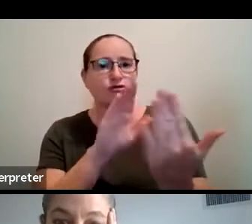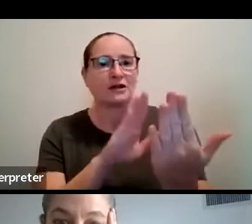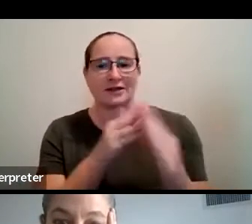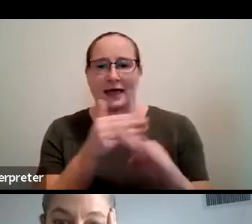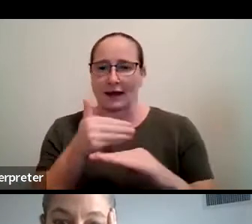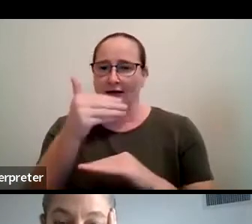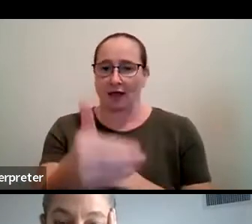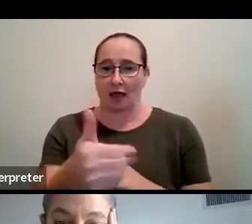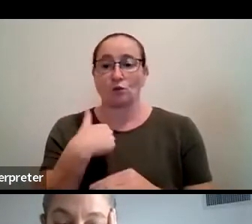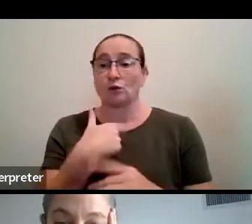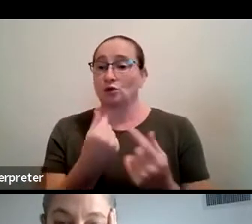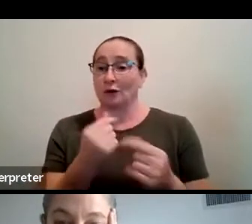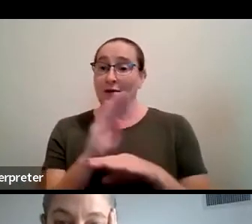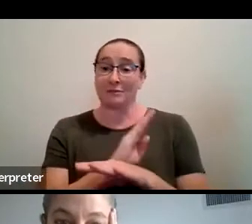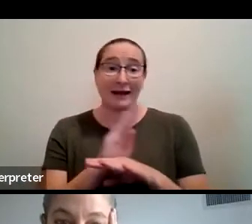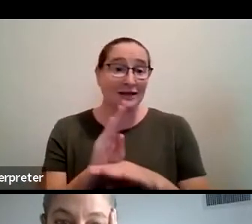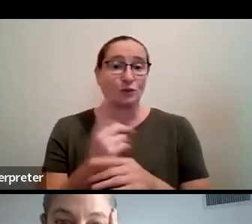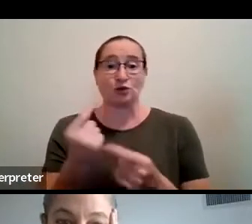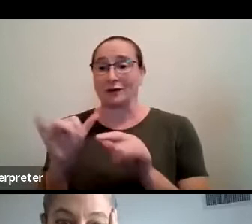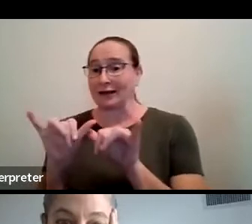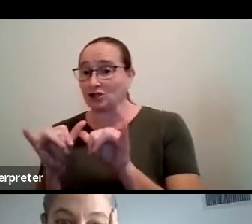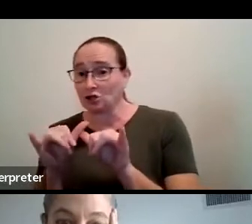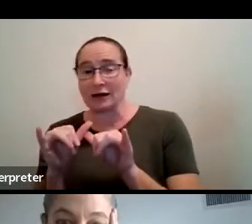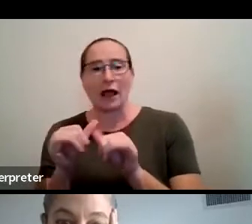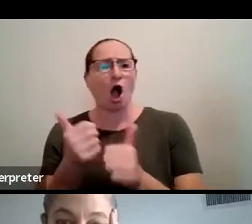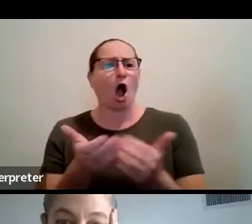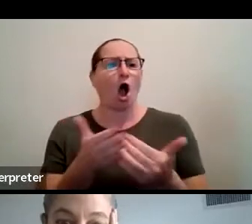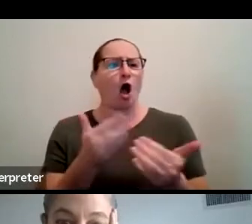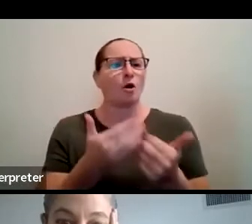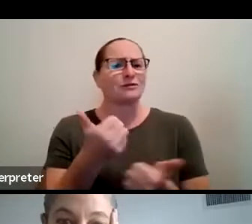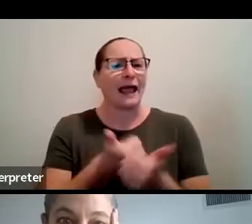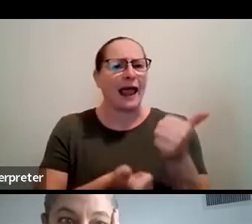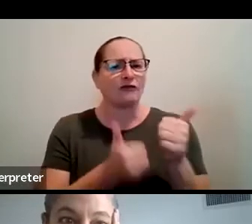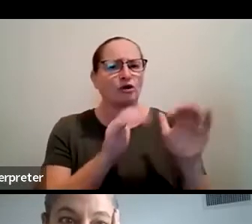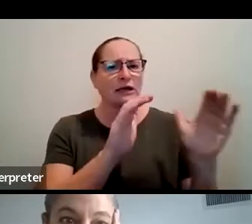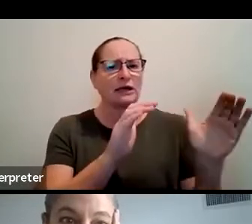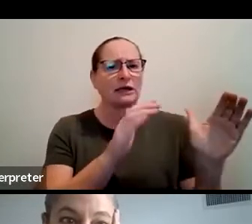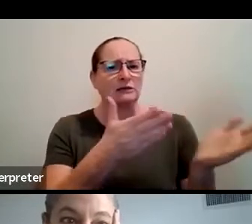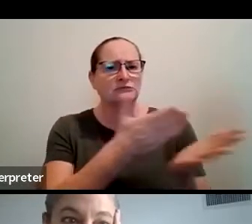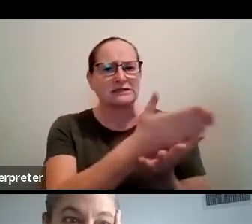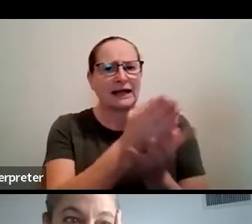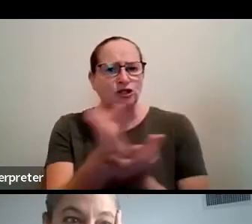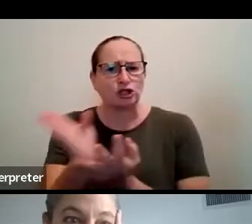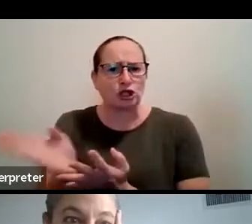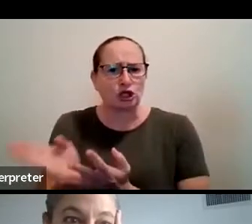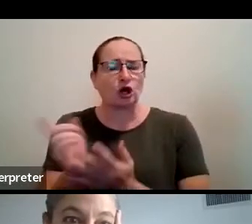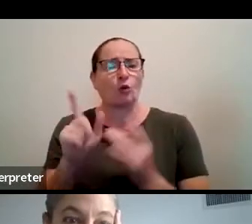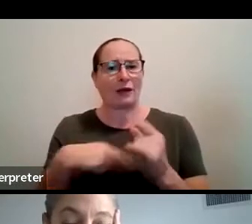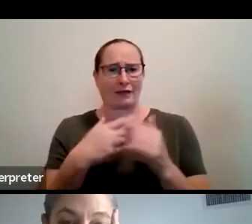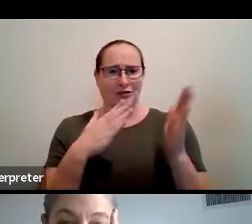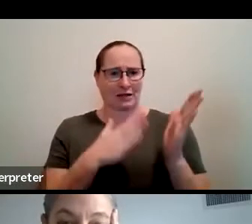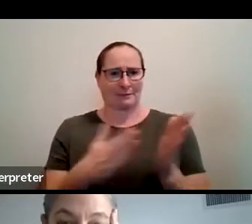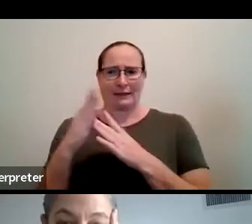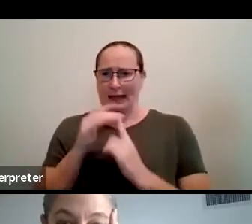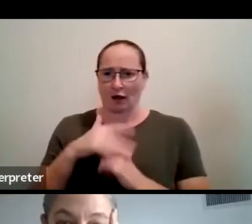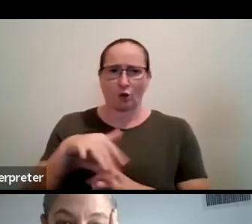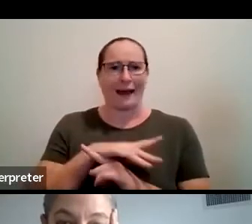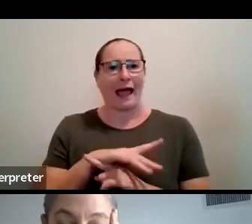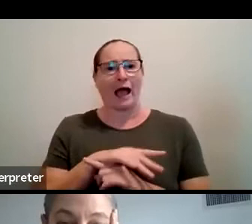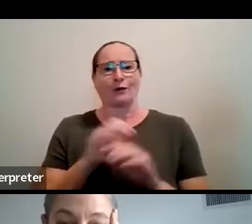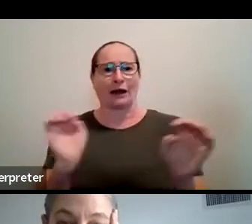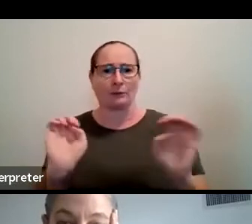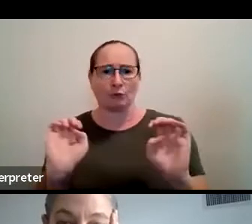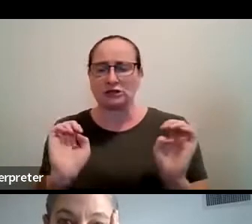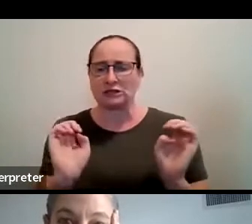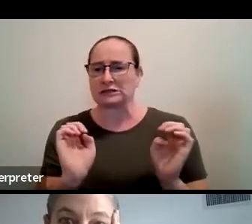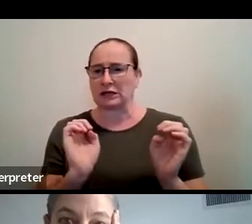And we do this in business, and we do this in engineering. We do this in almost every sector when there is a plan around an urgent or an